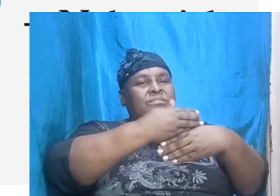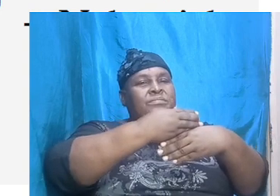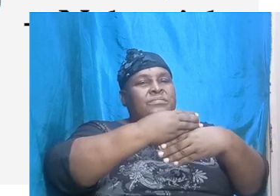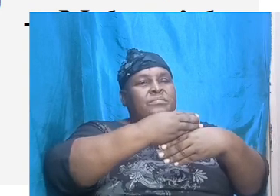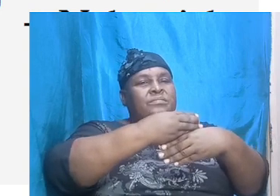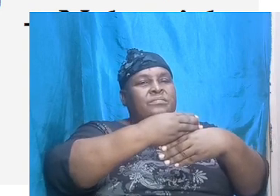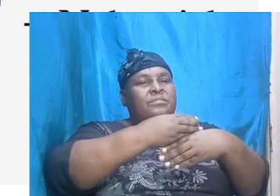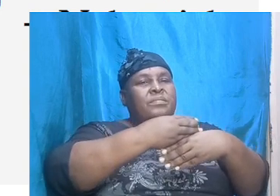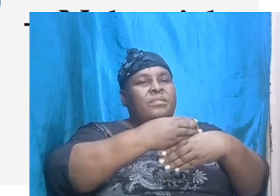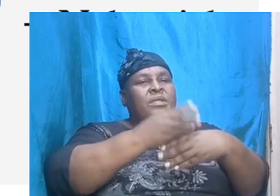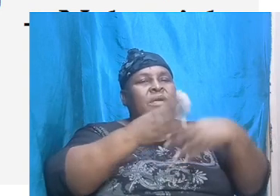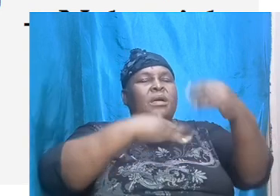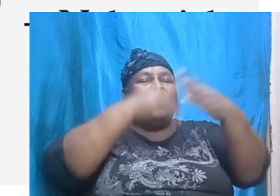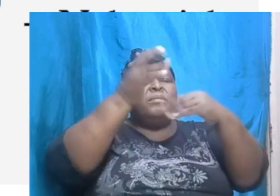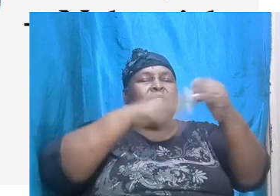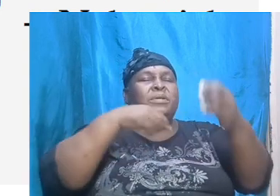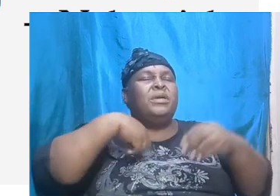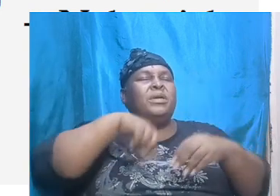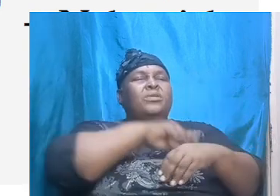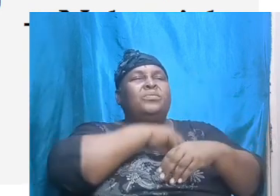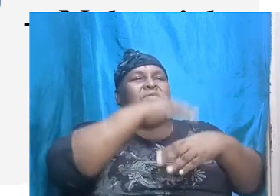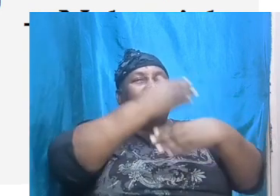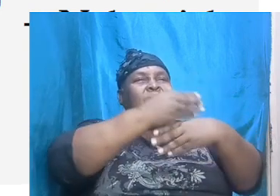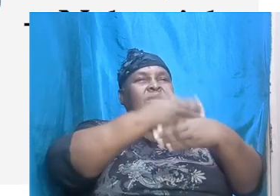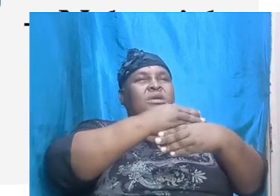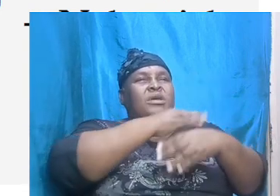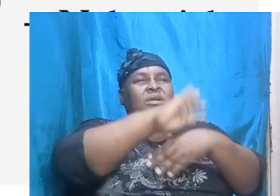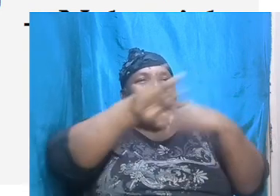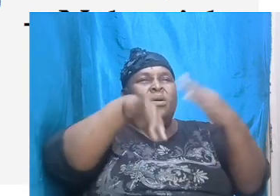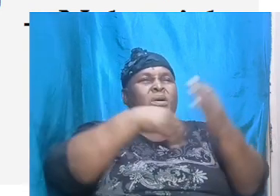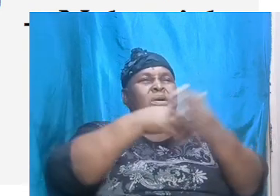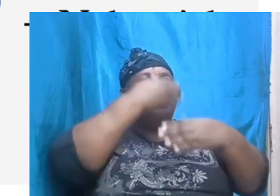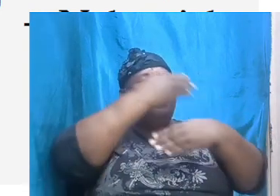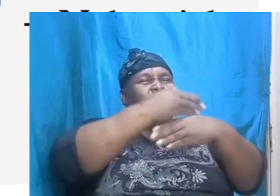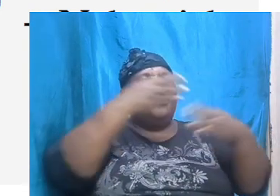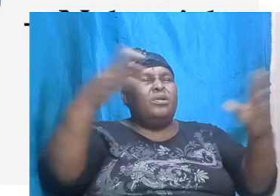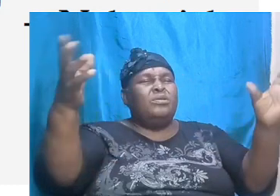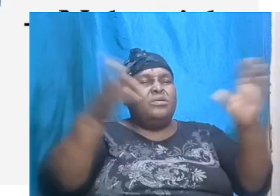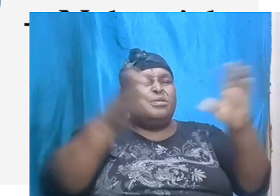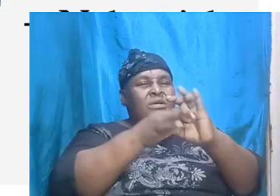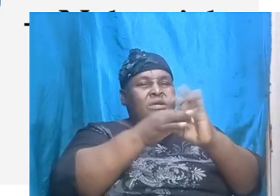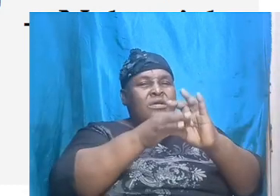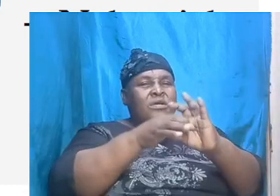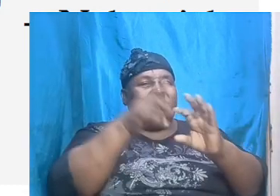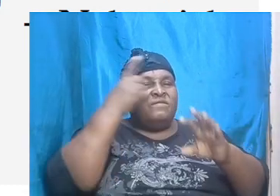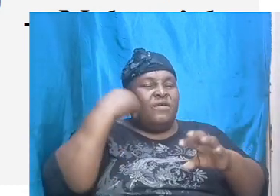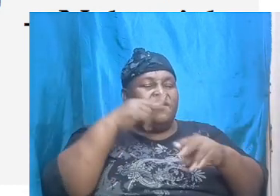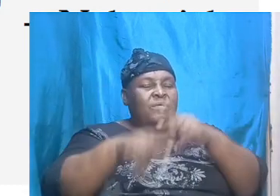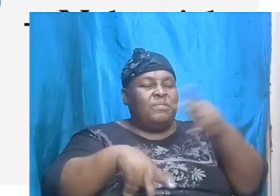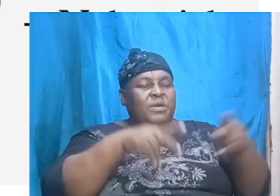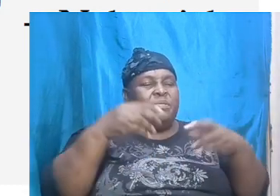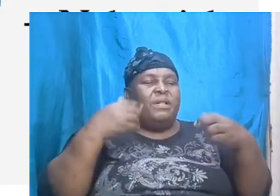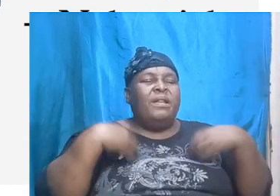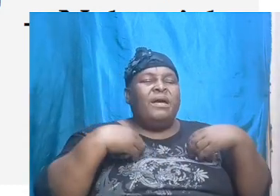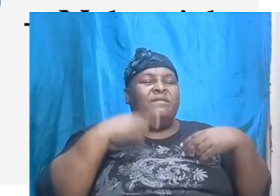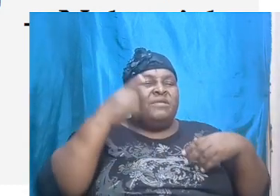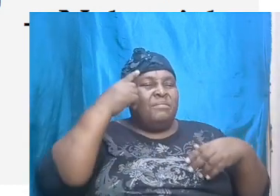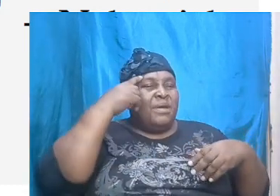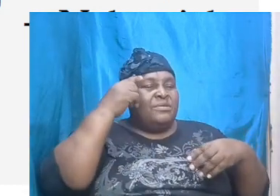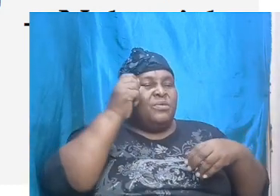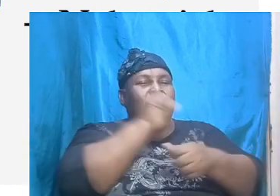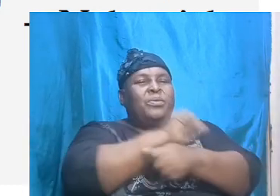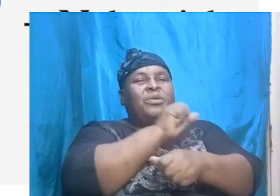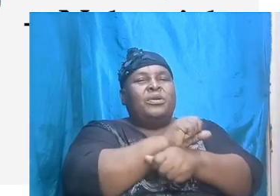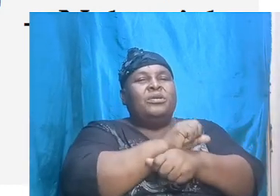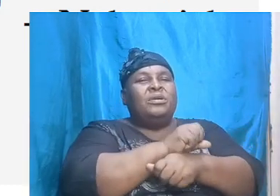So build we the wall. And all the wall was joined together unto the half thereof. For the people had a mind to work. They were decided that they were